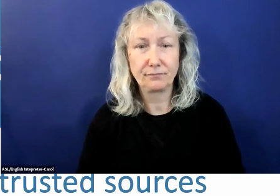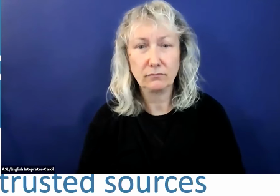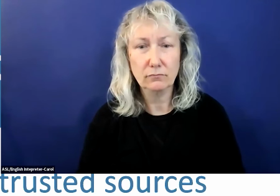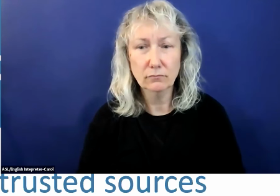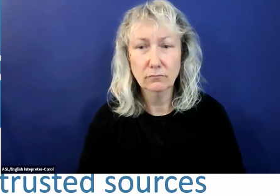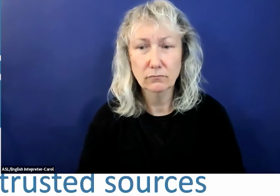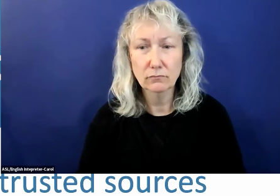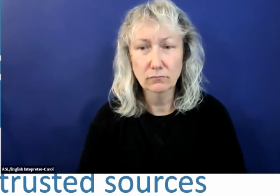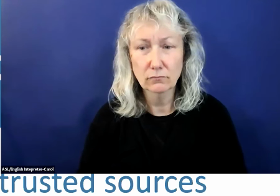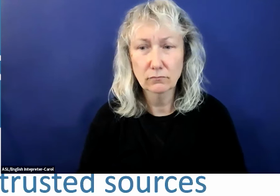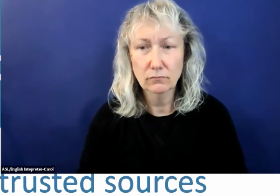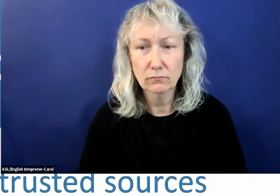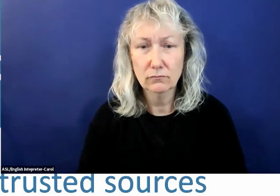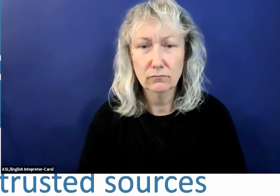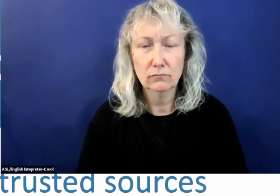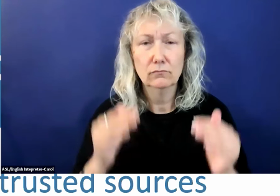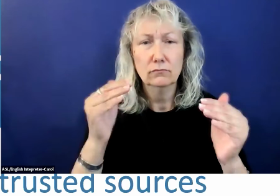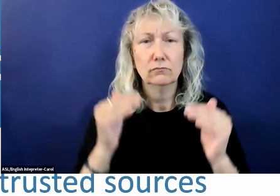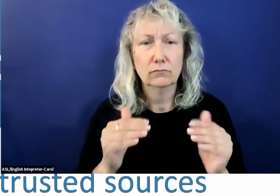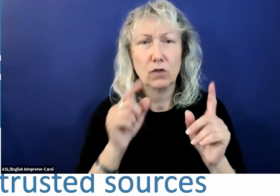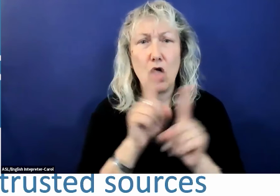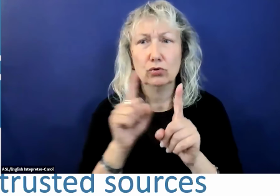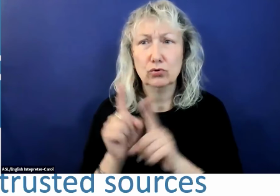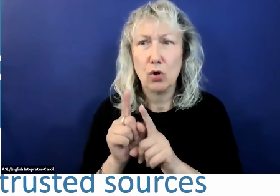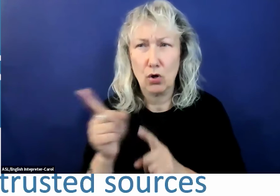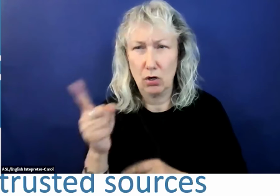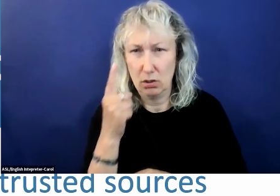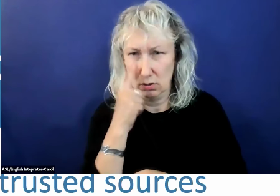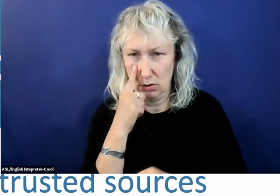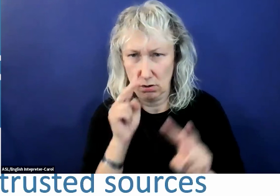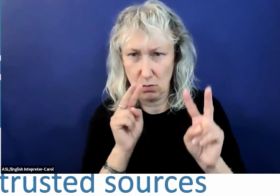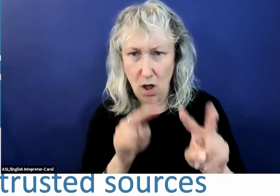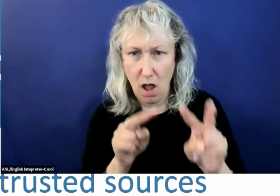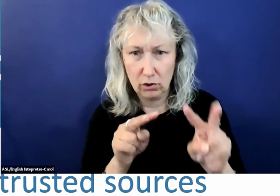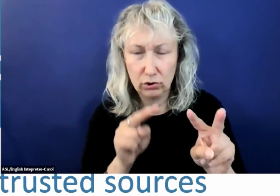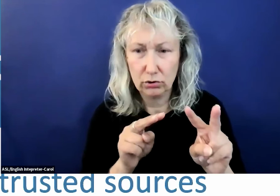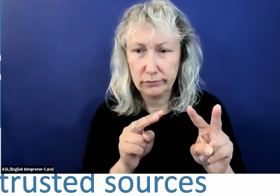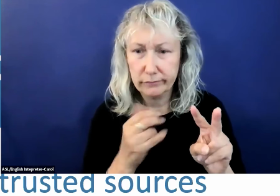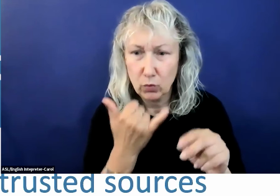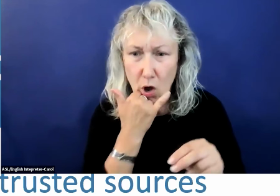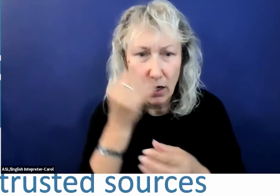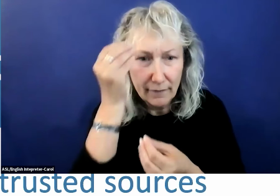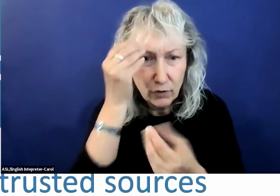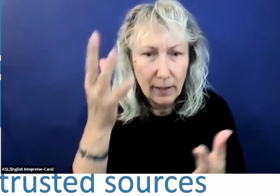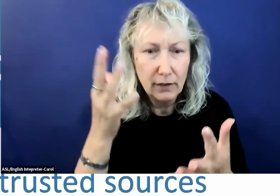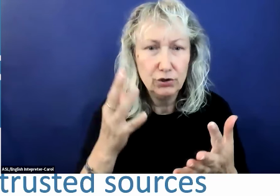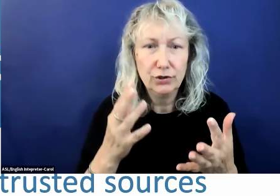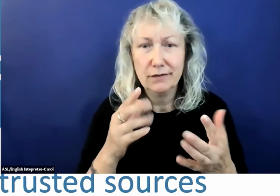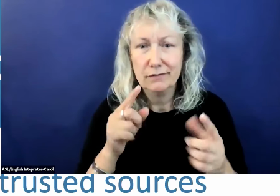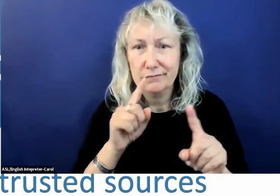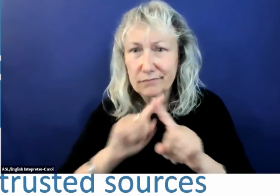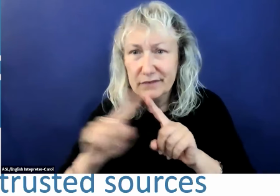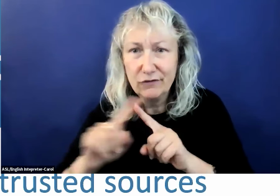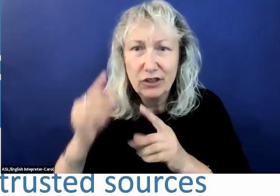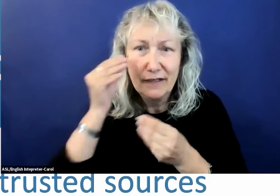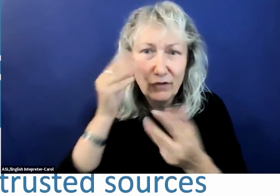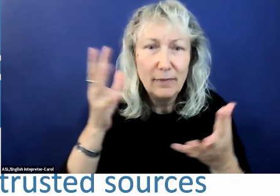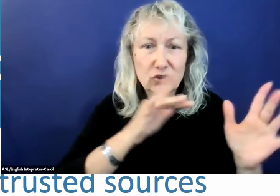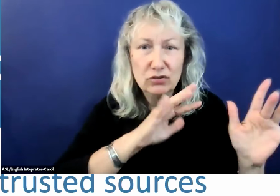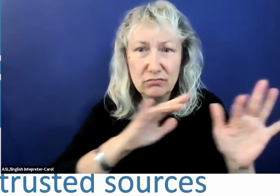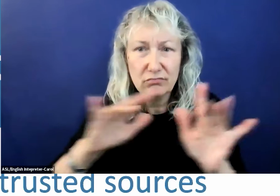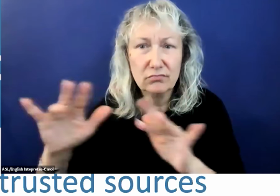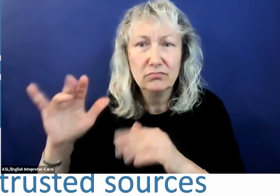Also, be on the lookout for misinformation and disinformation. To help us understand the difference, misinformation is where a person